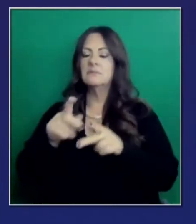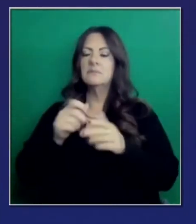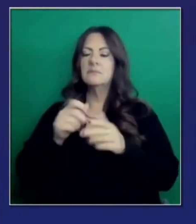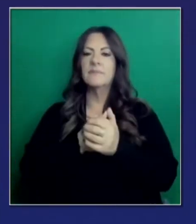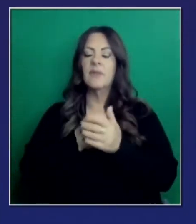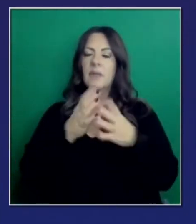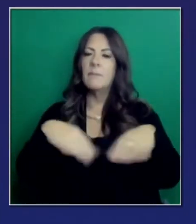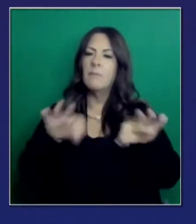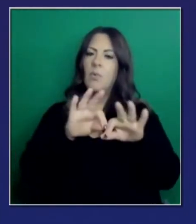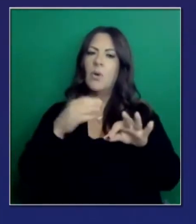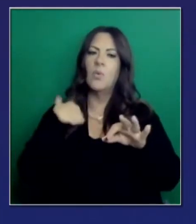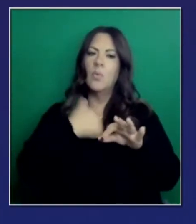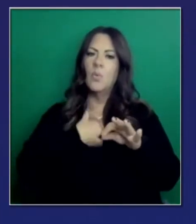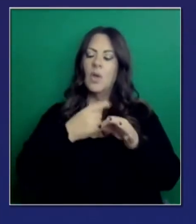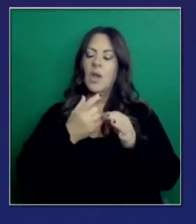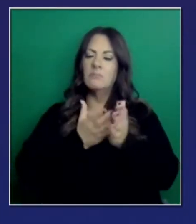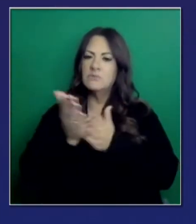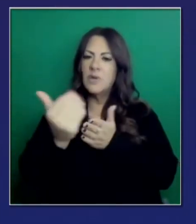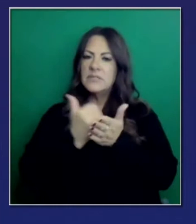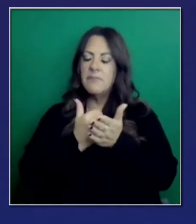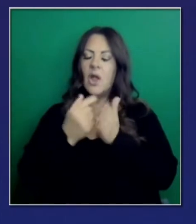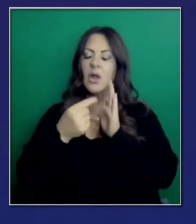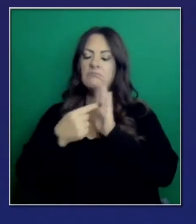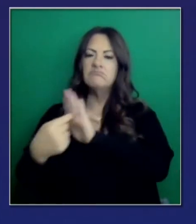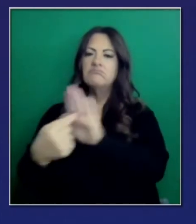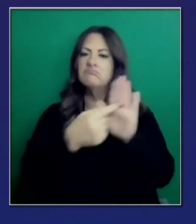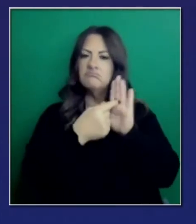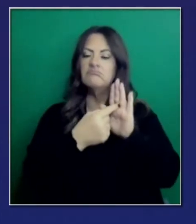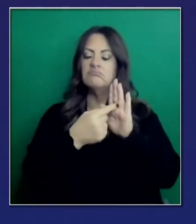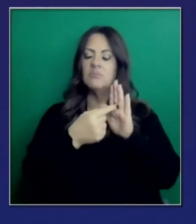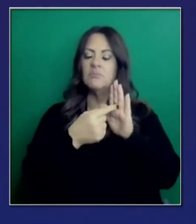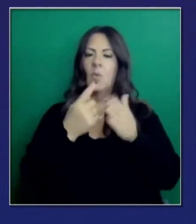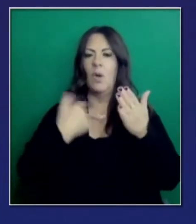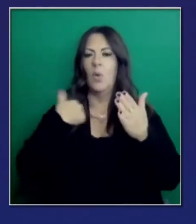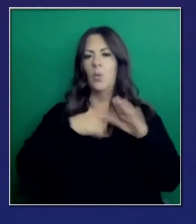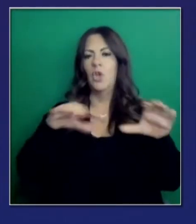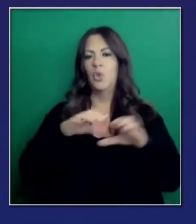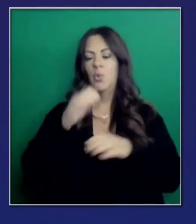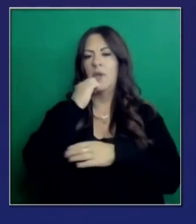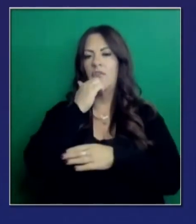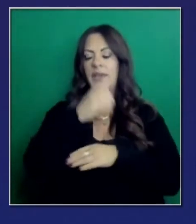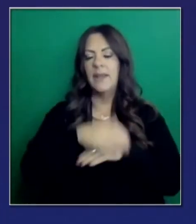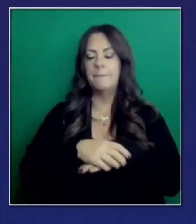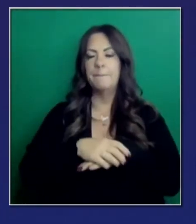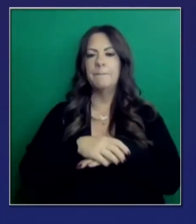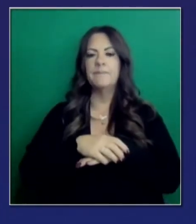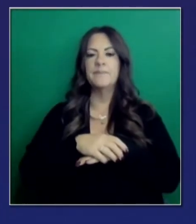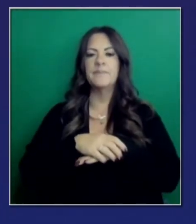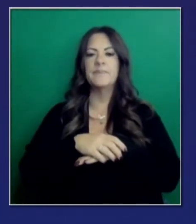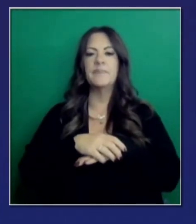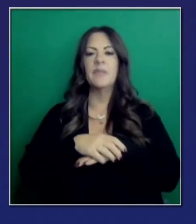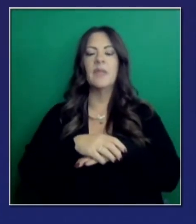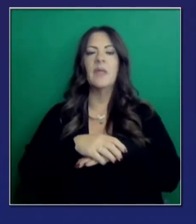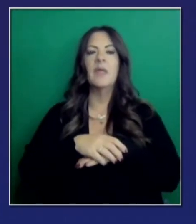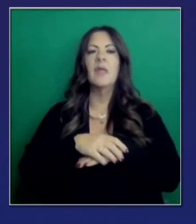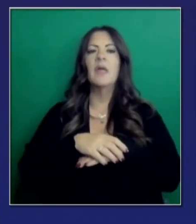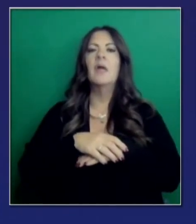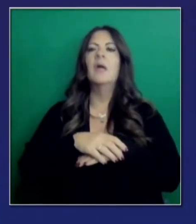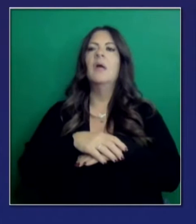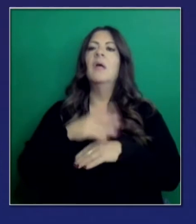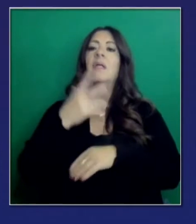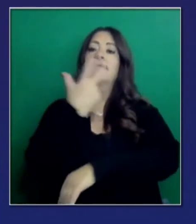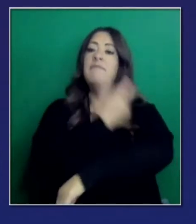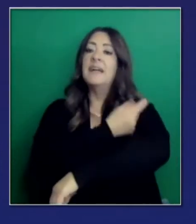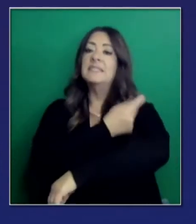and the counties to do what they do best, which is a myriad of additional things, not just logistics as it relates to the vaccines. Tomorrow, as